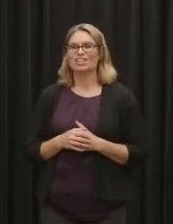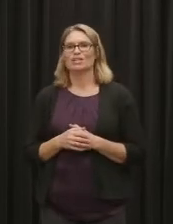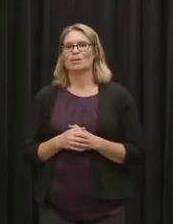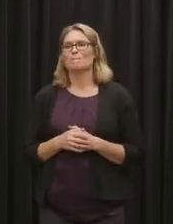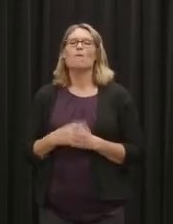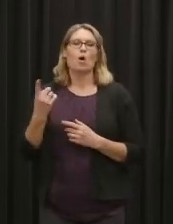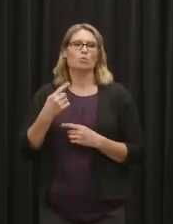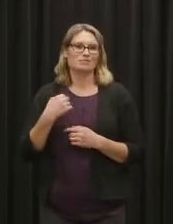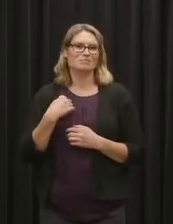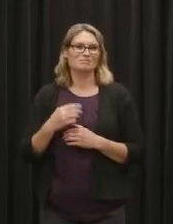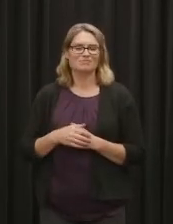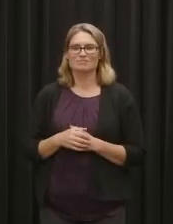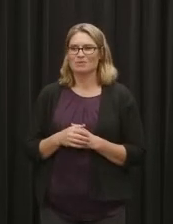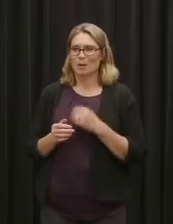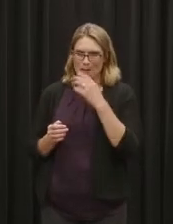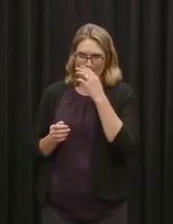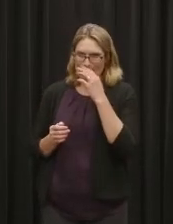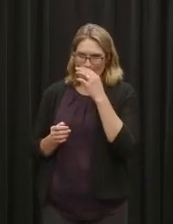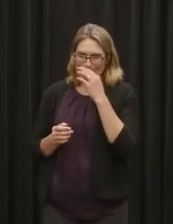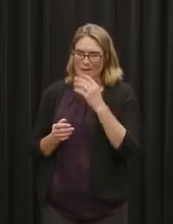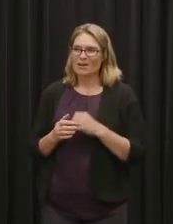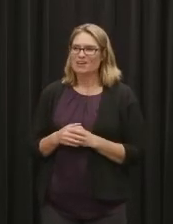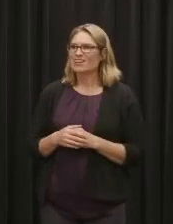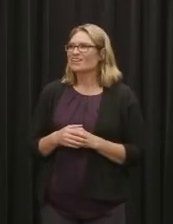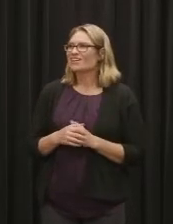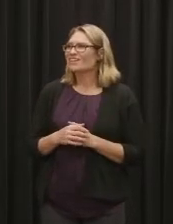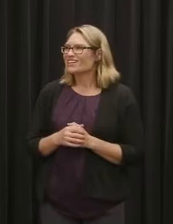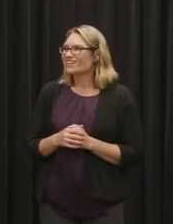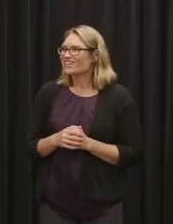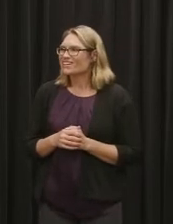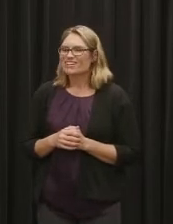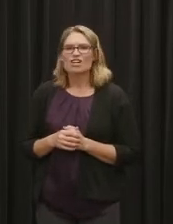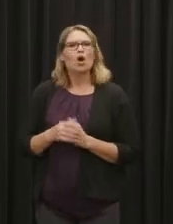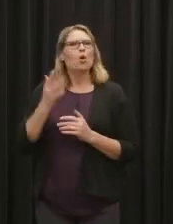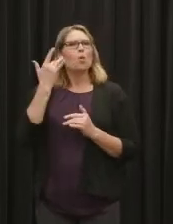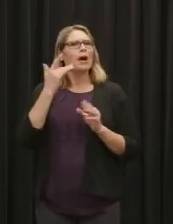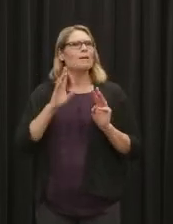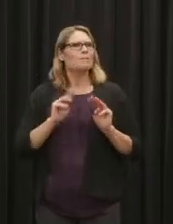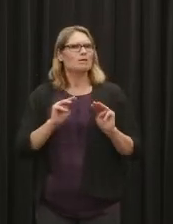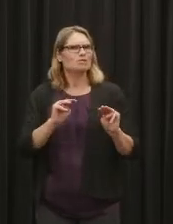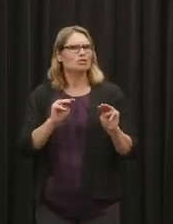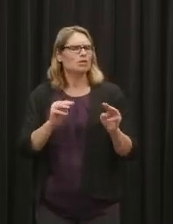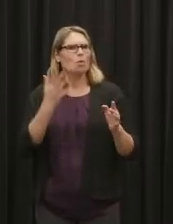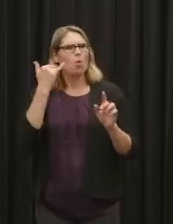It's always me. For Mr. McCallum, why Miramichi?